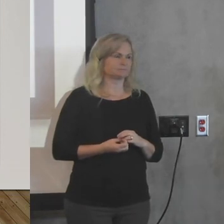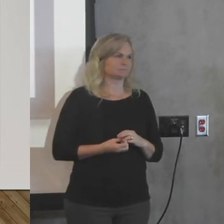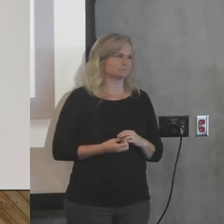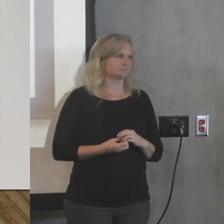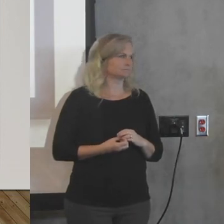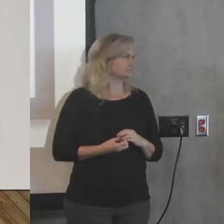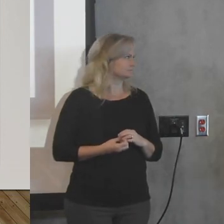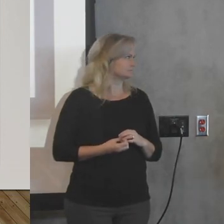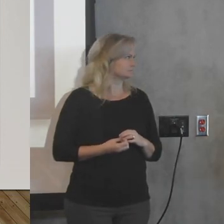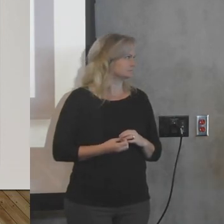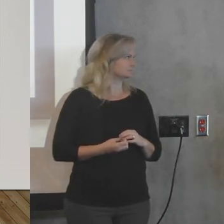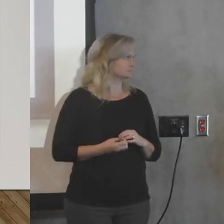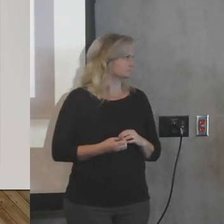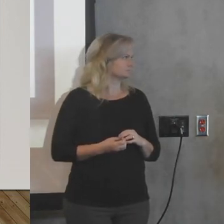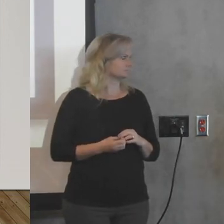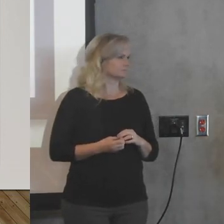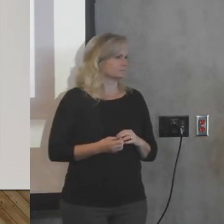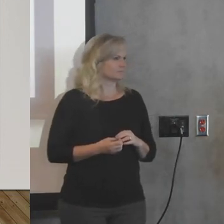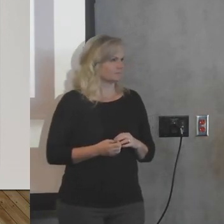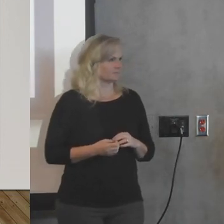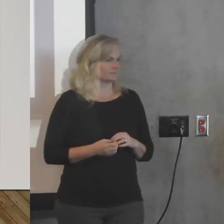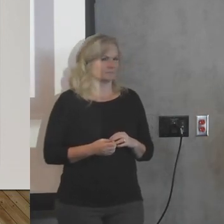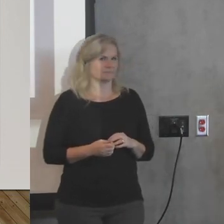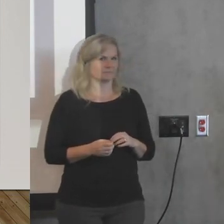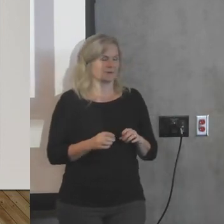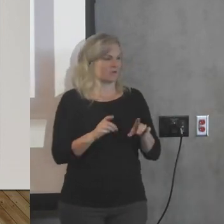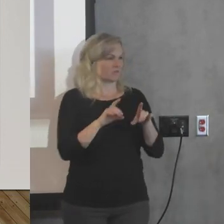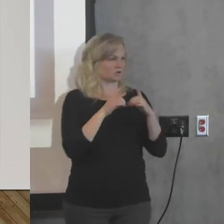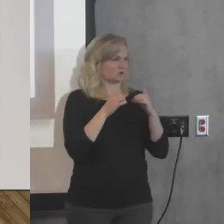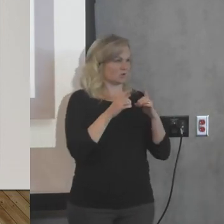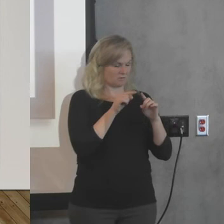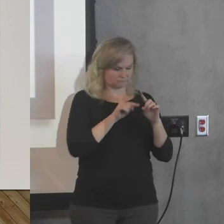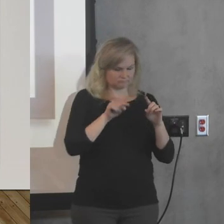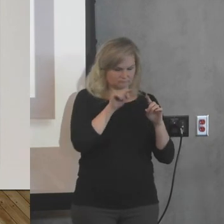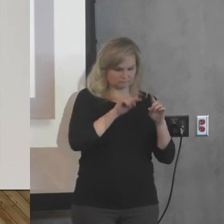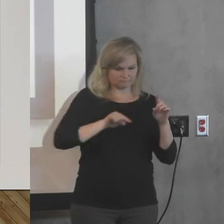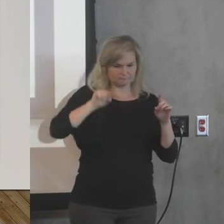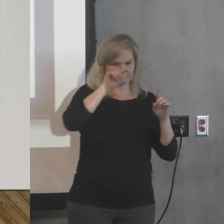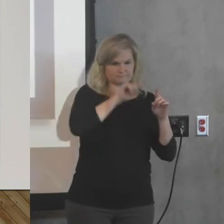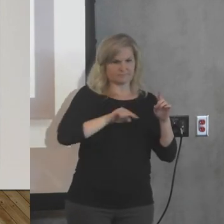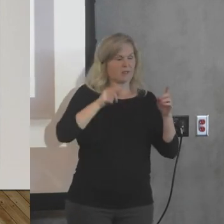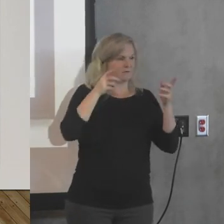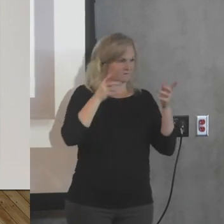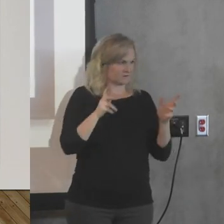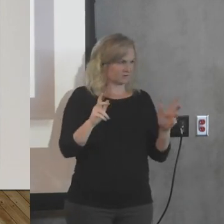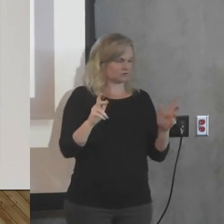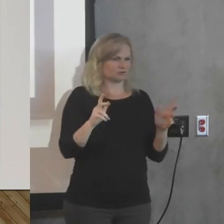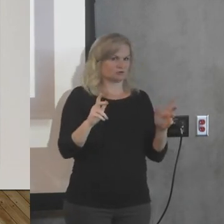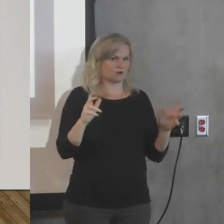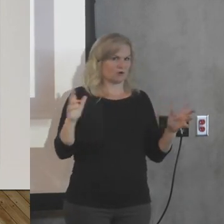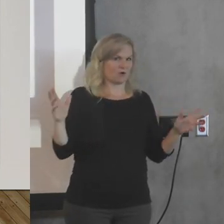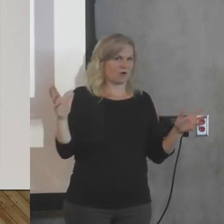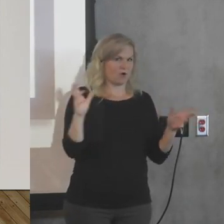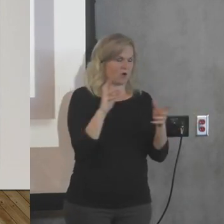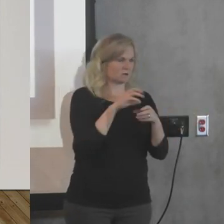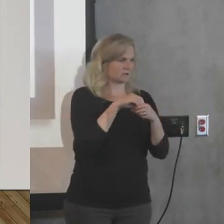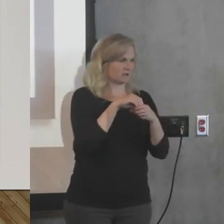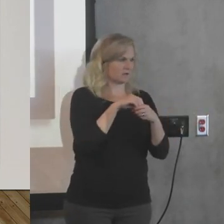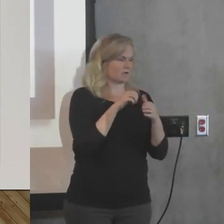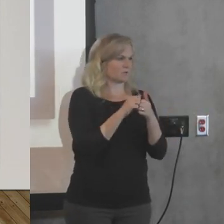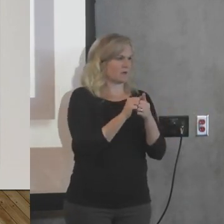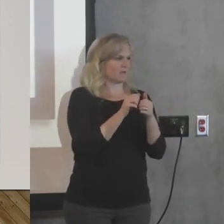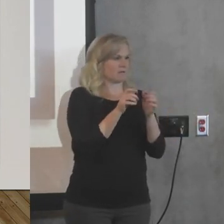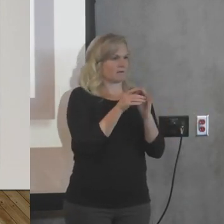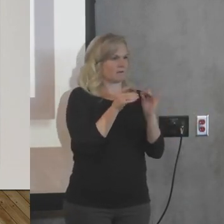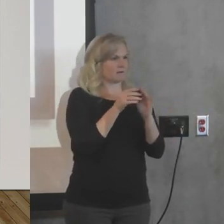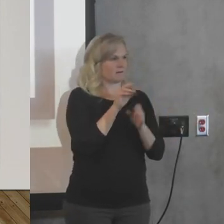So we've gone through all the circles in our donut, and we're bringing it all together with narratives. It's a